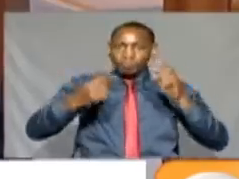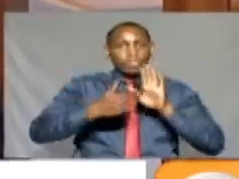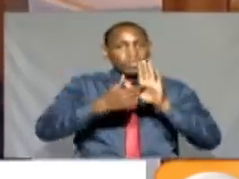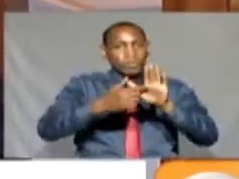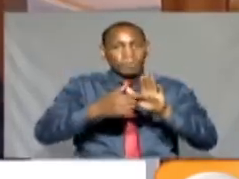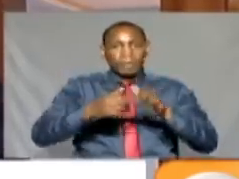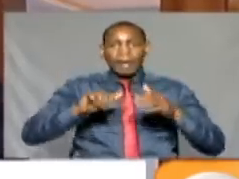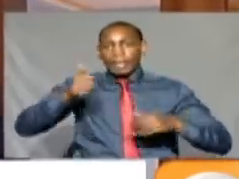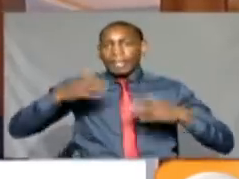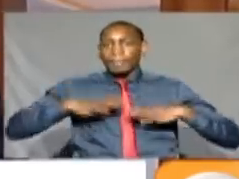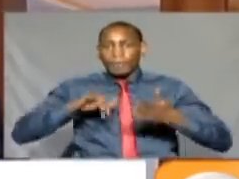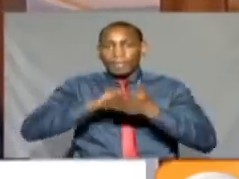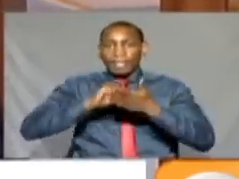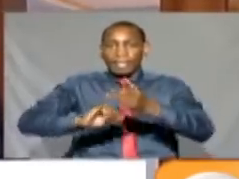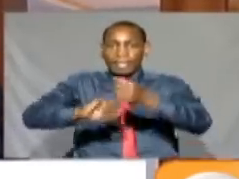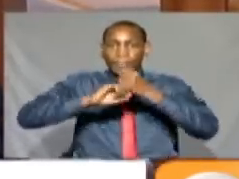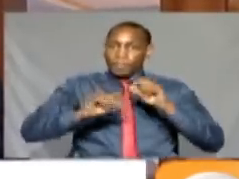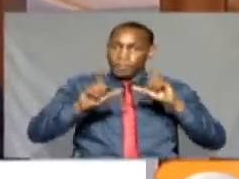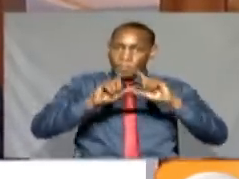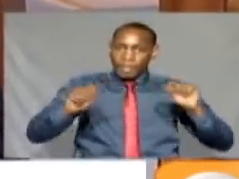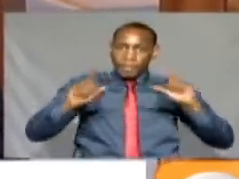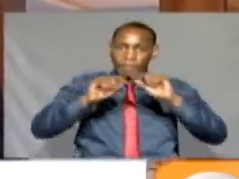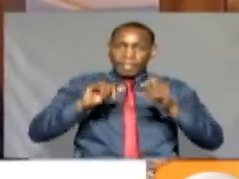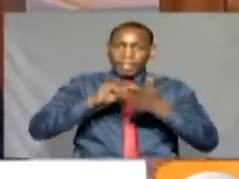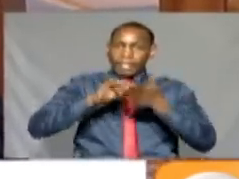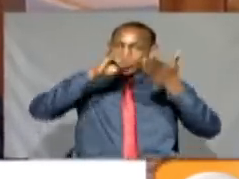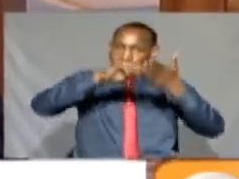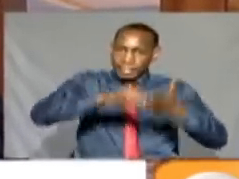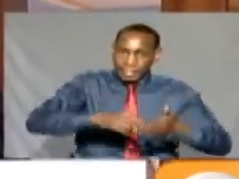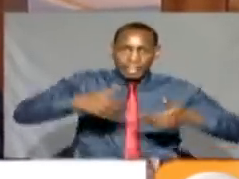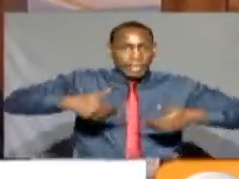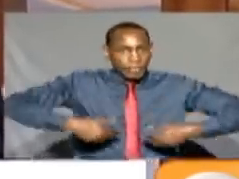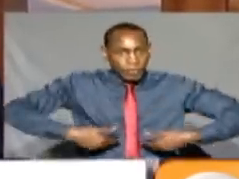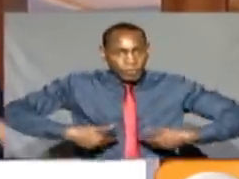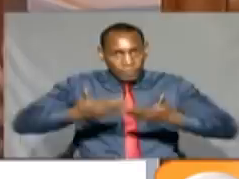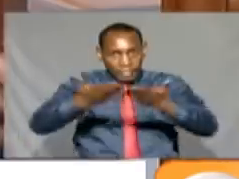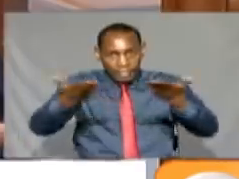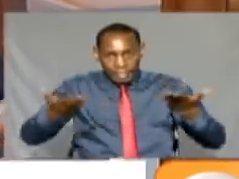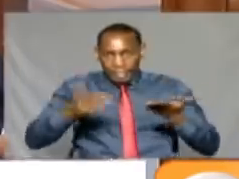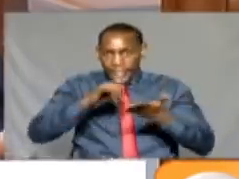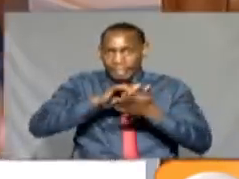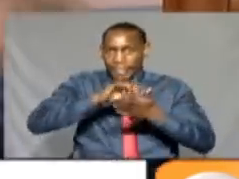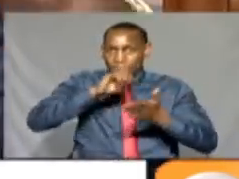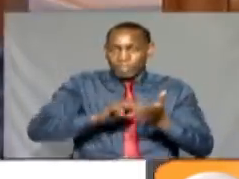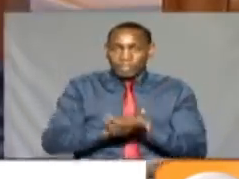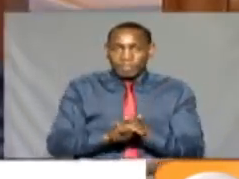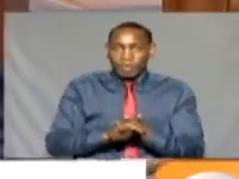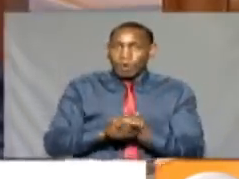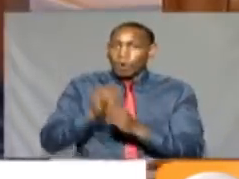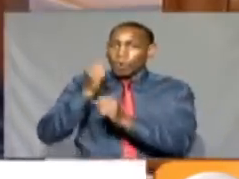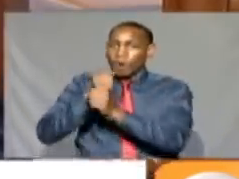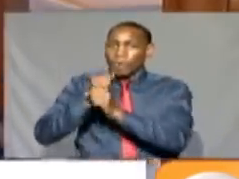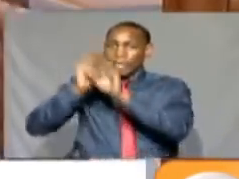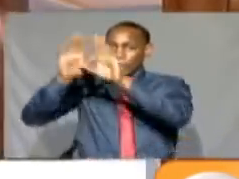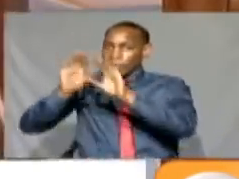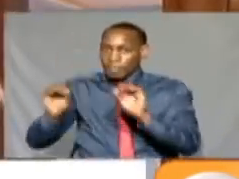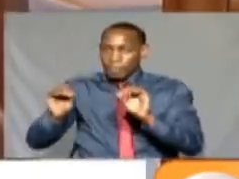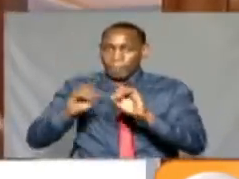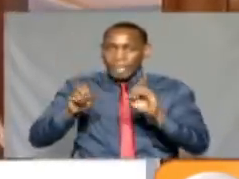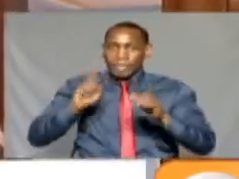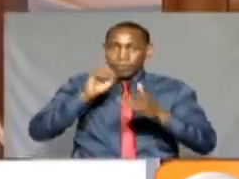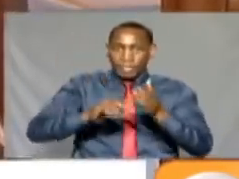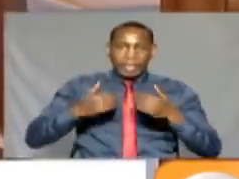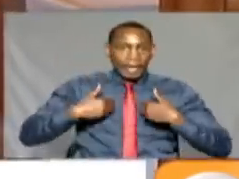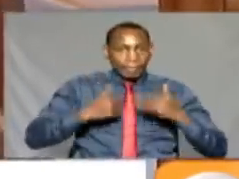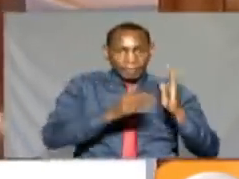supported us. And all we can say, and that's what we keep on telling our young people, that it's not so much about a job. It's so much about that